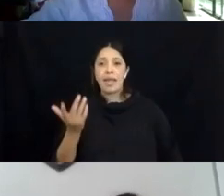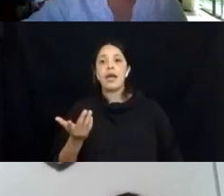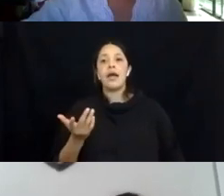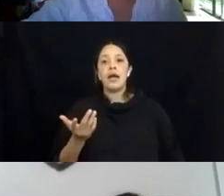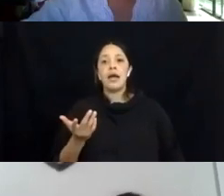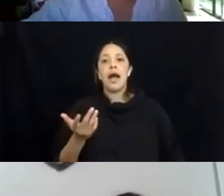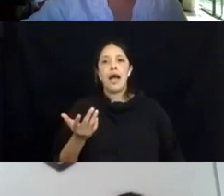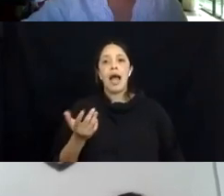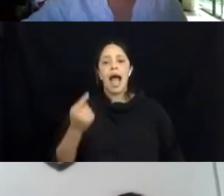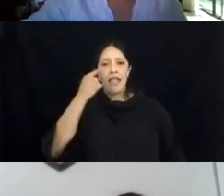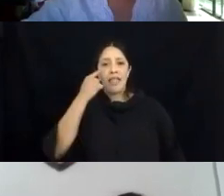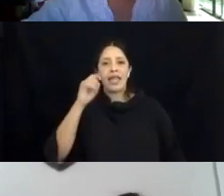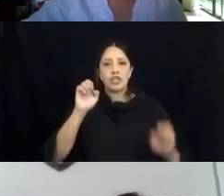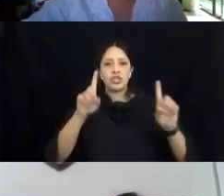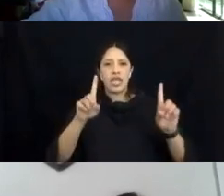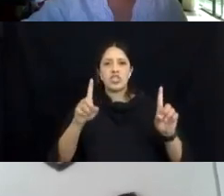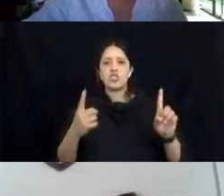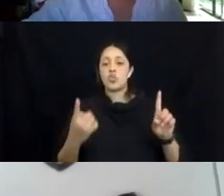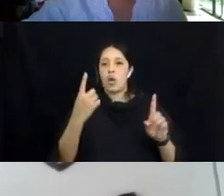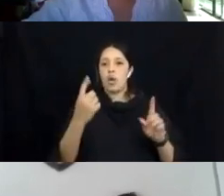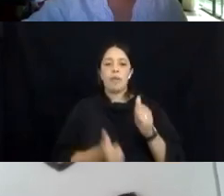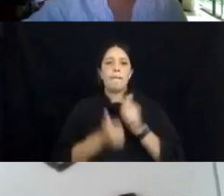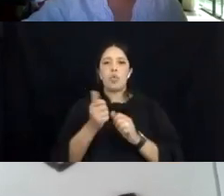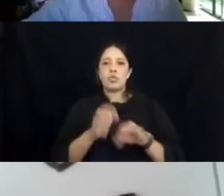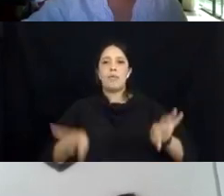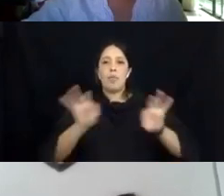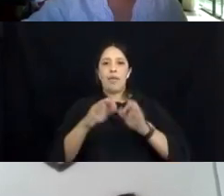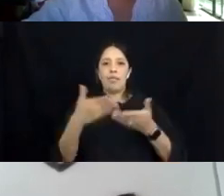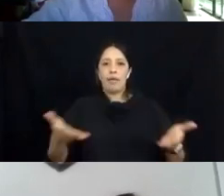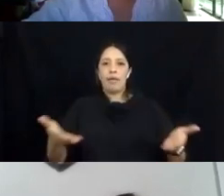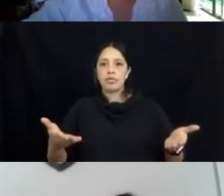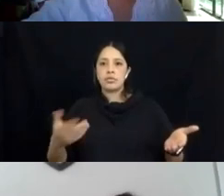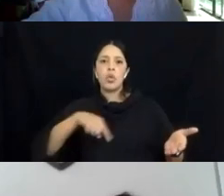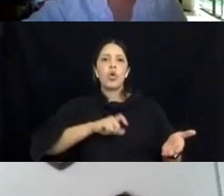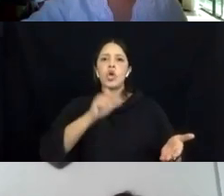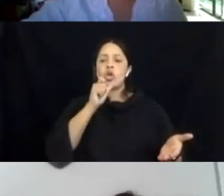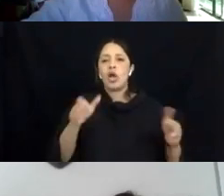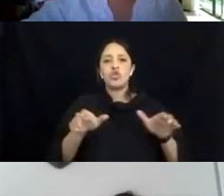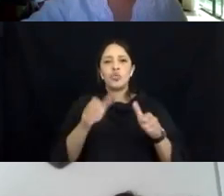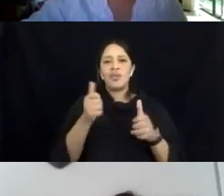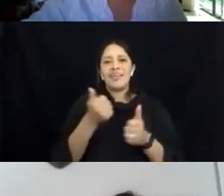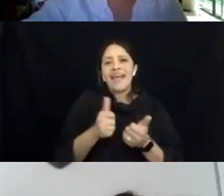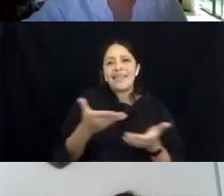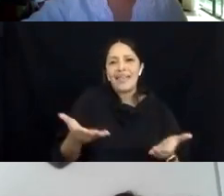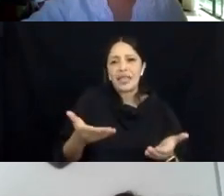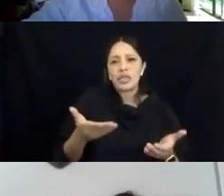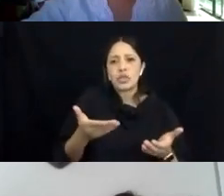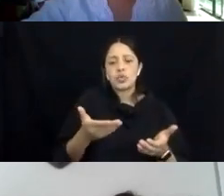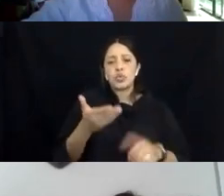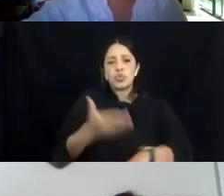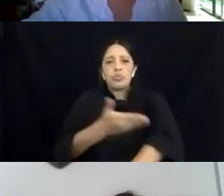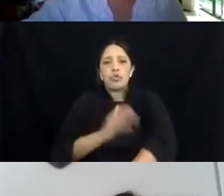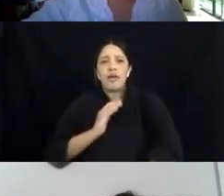I think education is one of the most important factors, and we are not doing anything to improve our level of